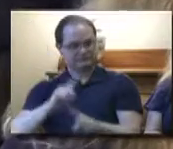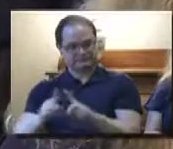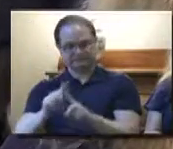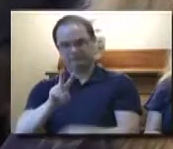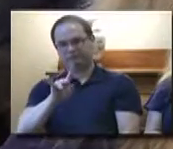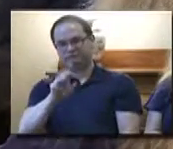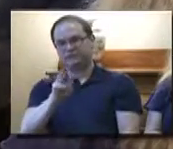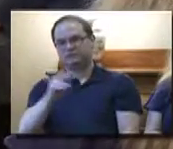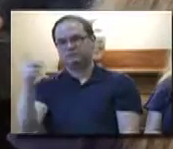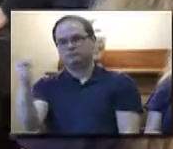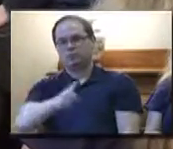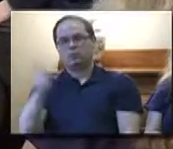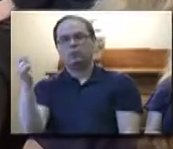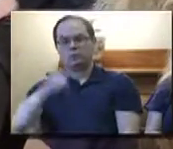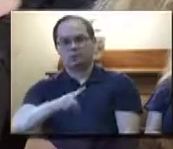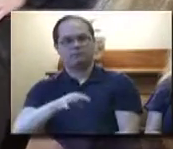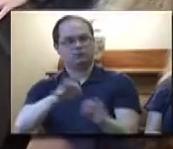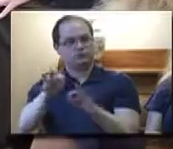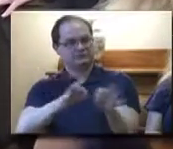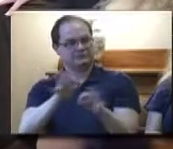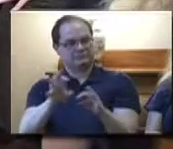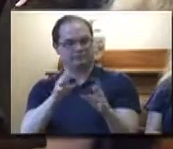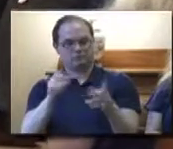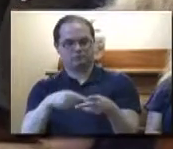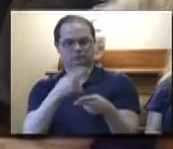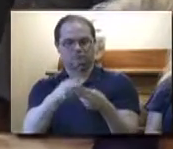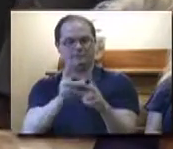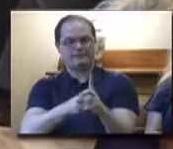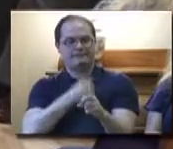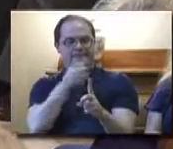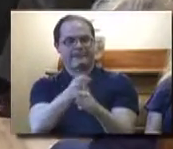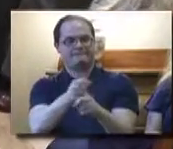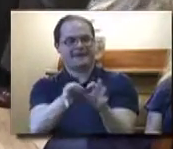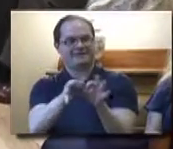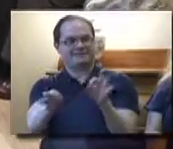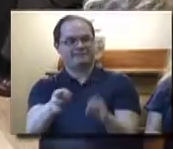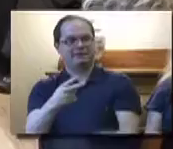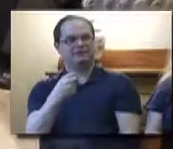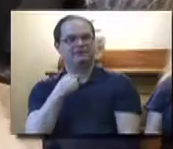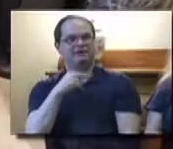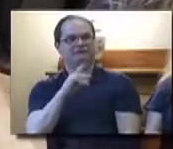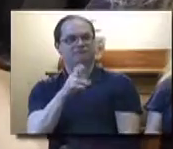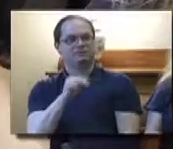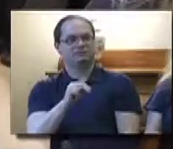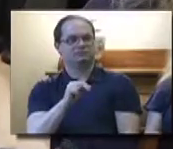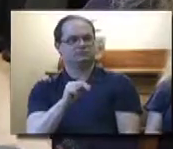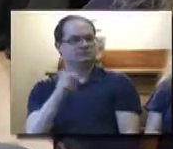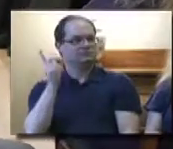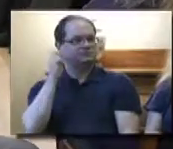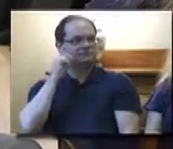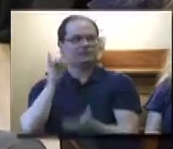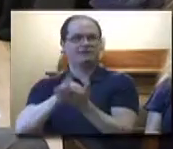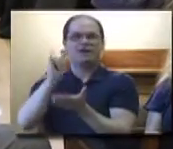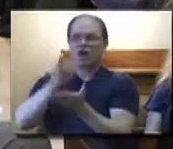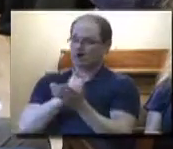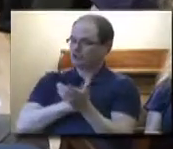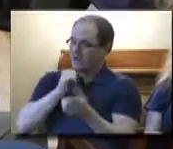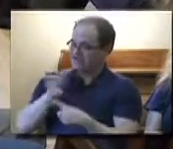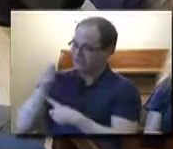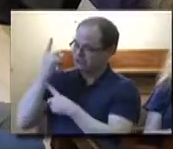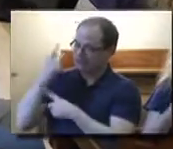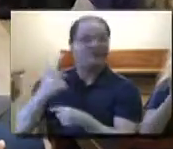to give impact statements, we call it, victim impact statements. Sorry, I didn't get that. I